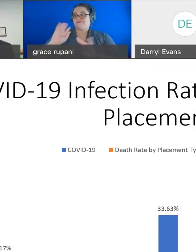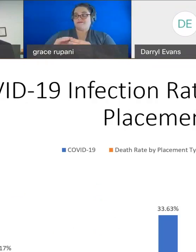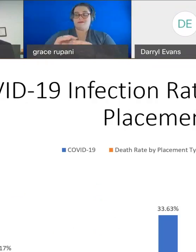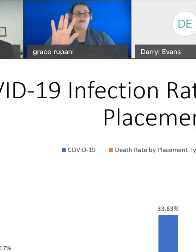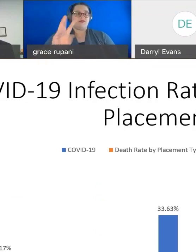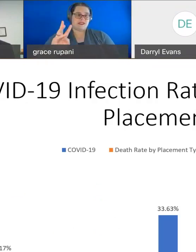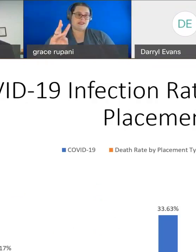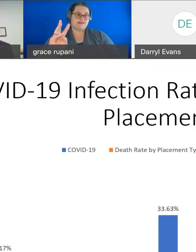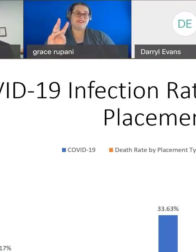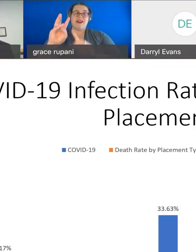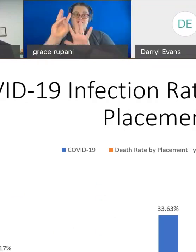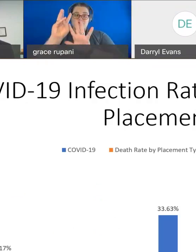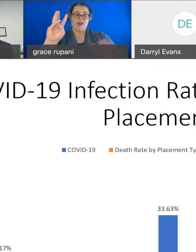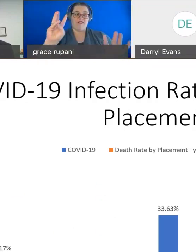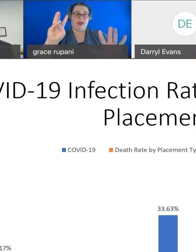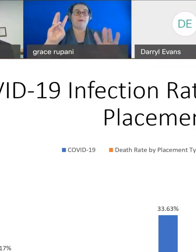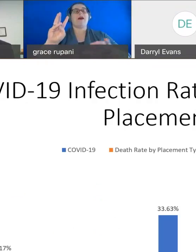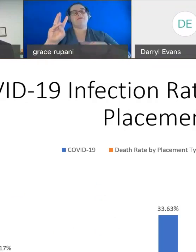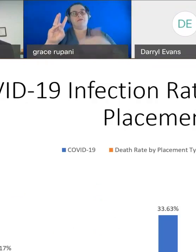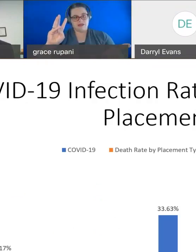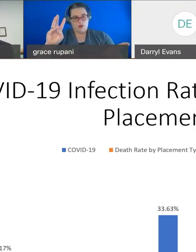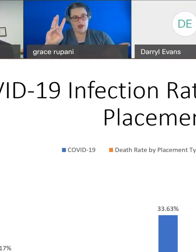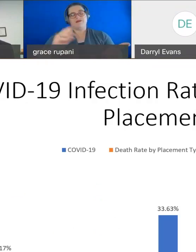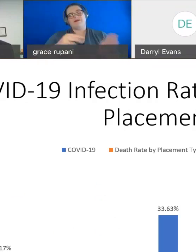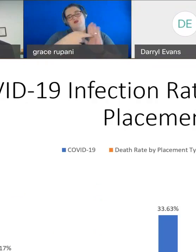died, representing just about 9%.